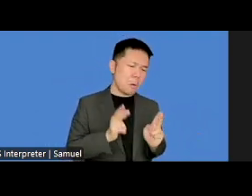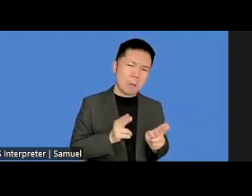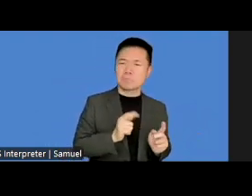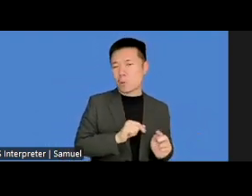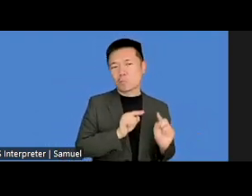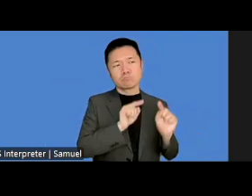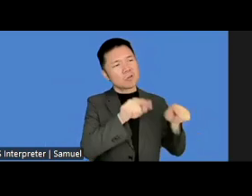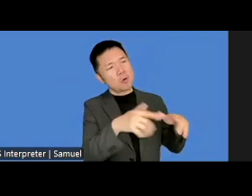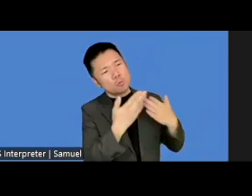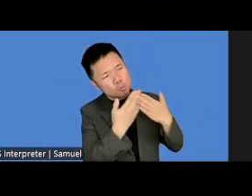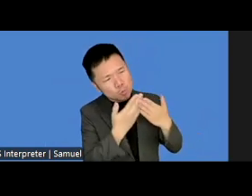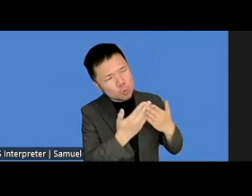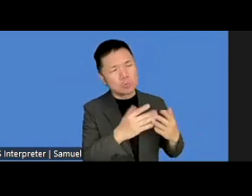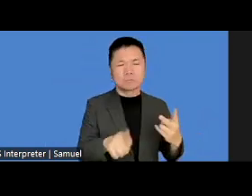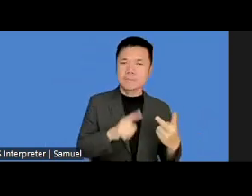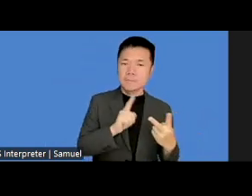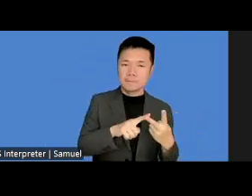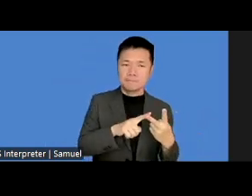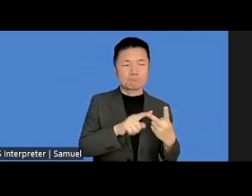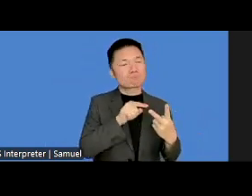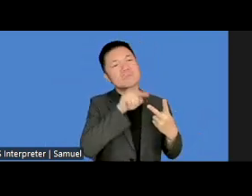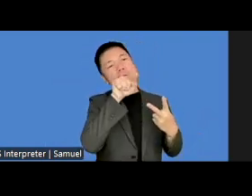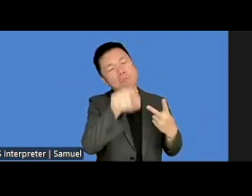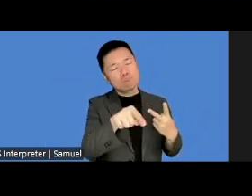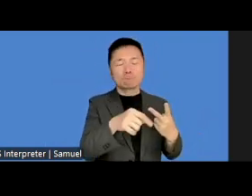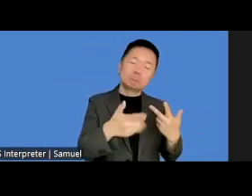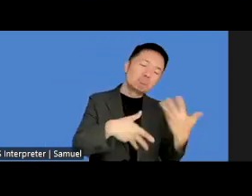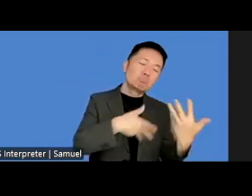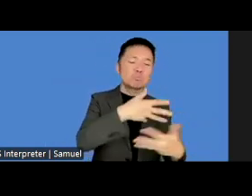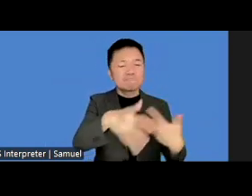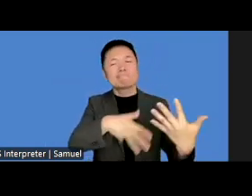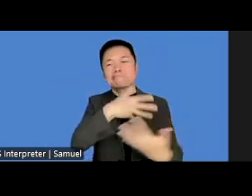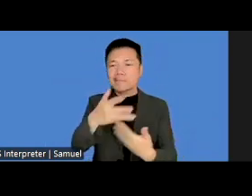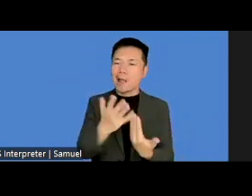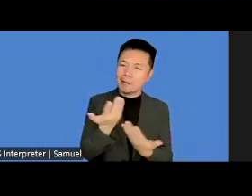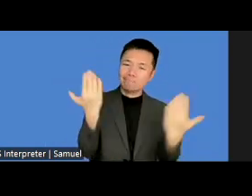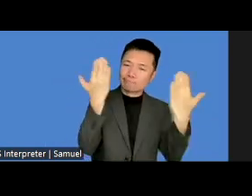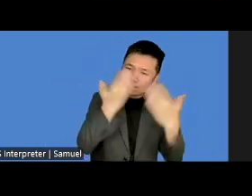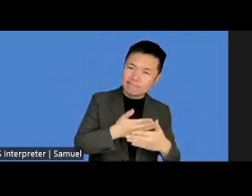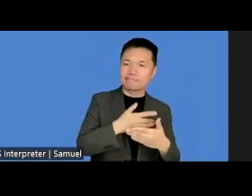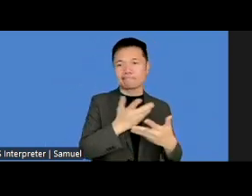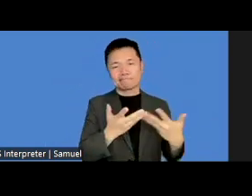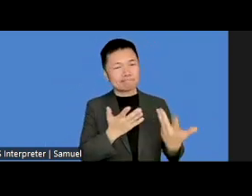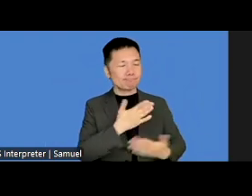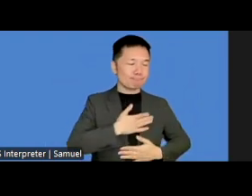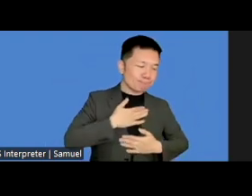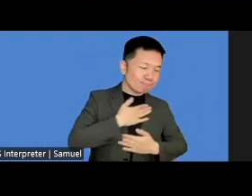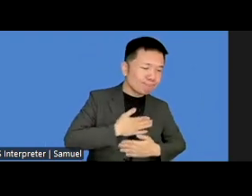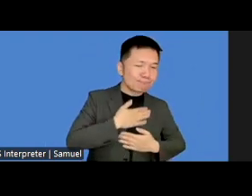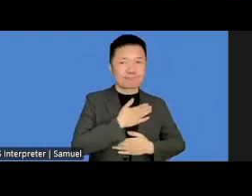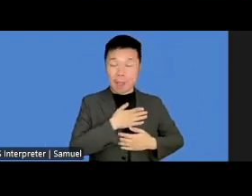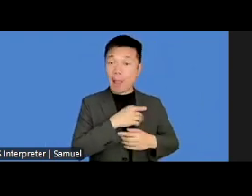had access to other extracurricular activities in the afternoon, and had the agenda part of